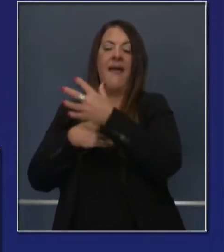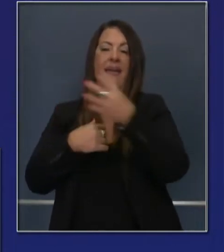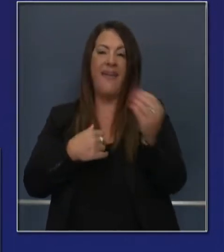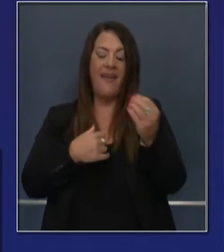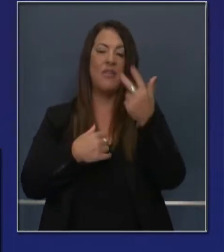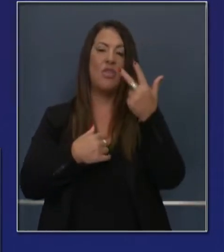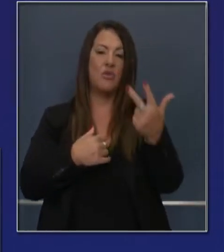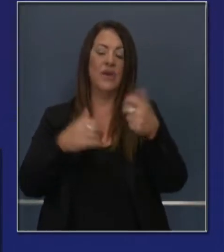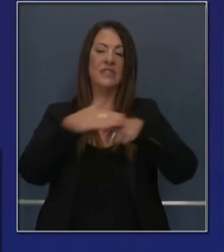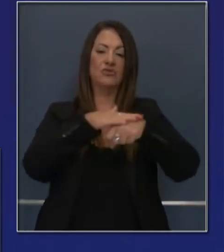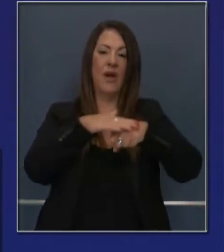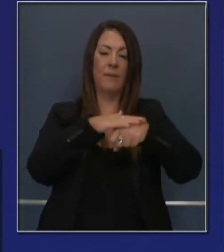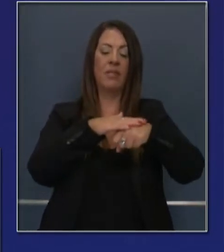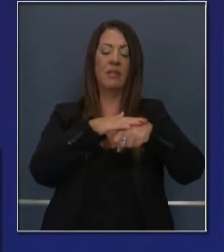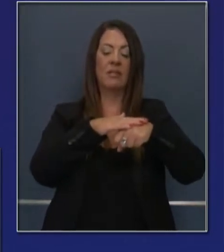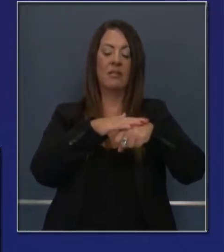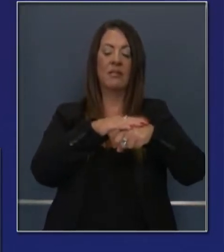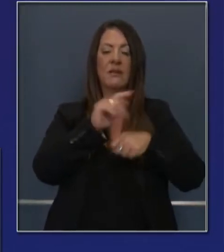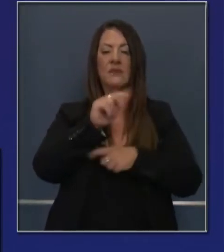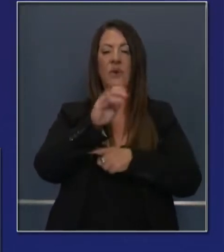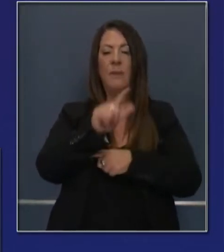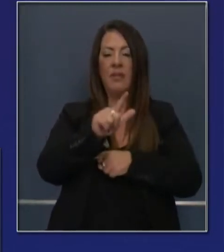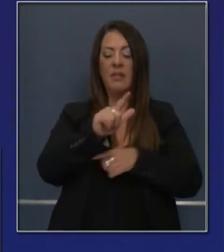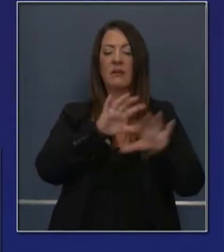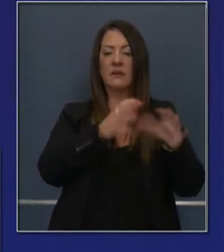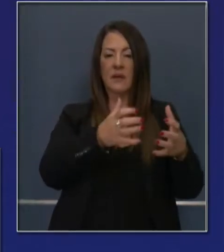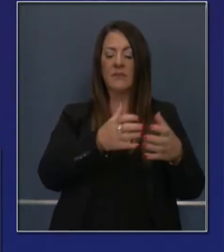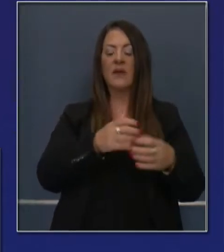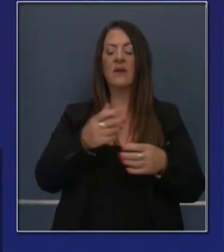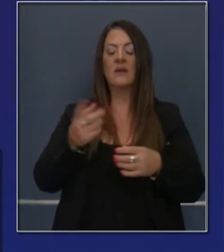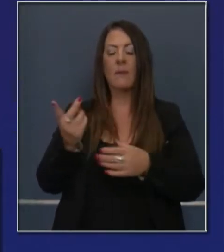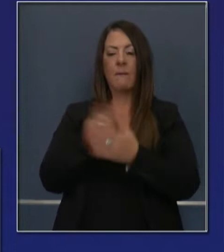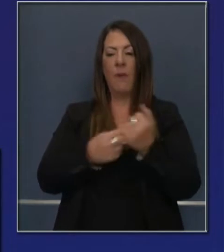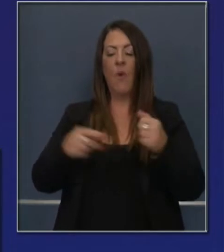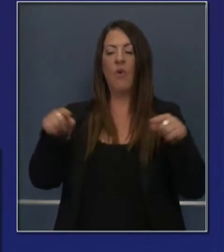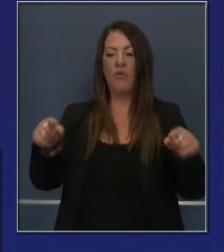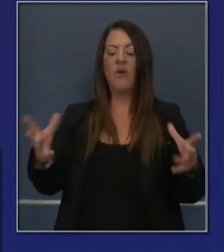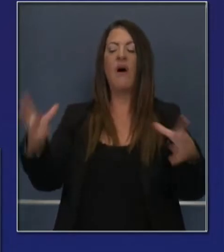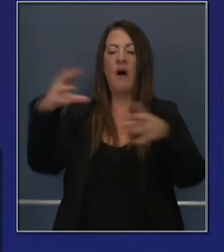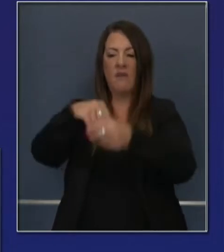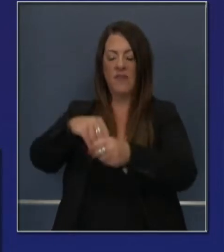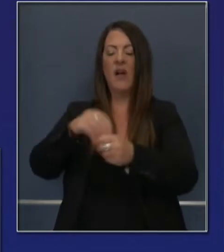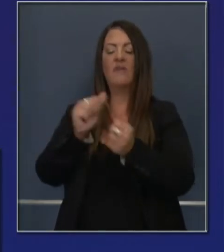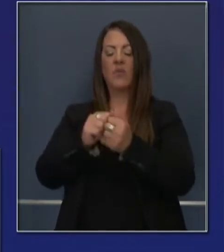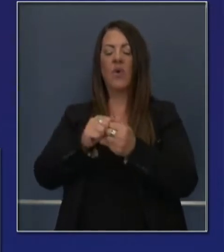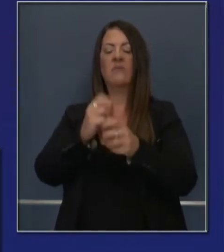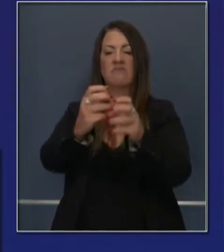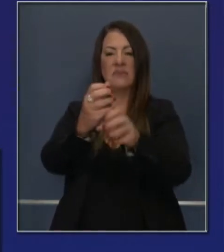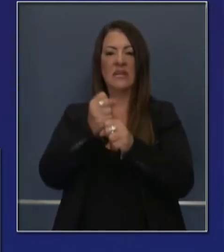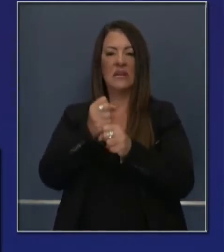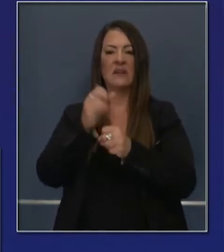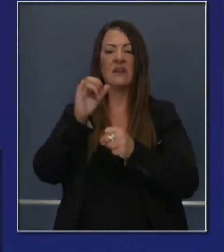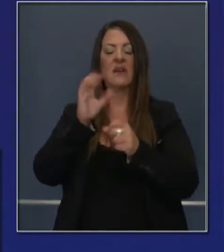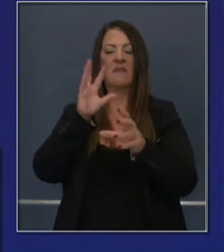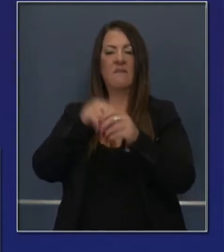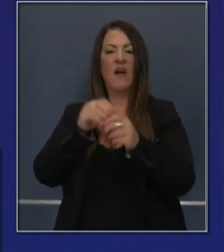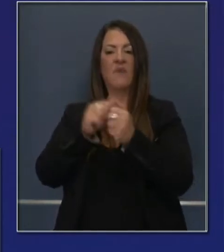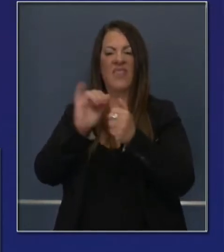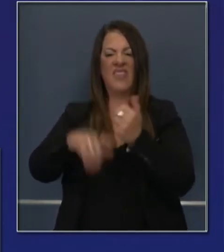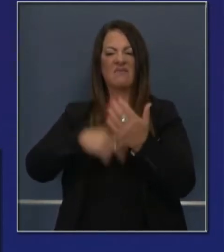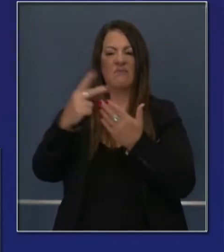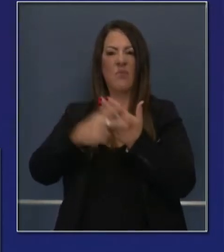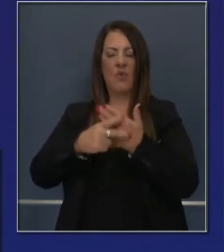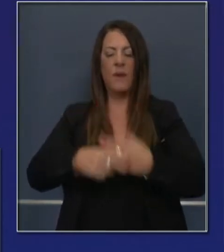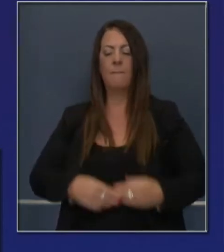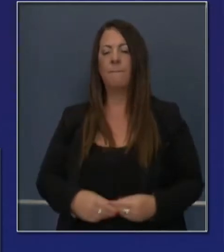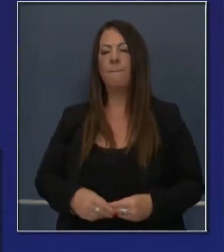sovereign tribal nations that participated in this unprecedented effort, this unprecedented program. We